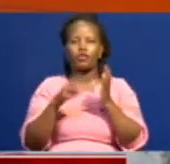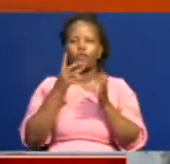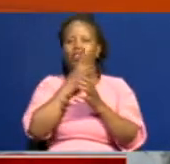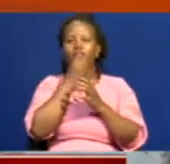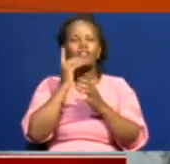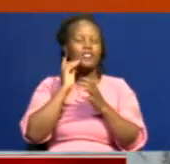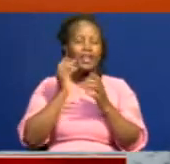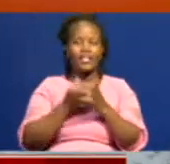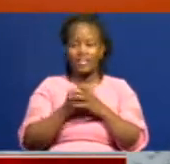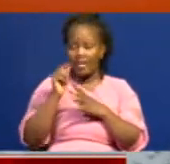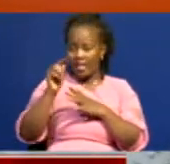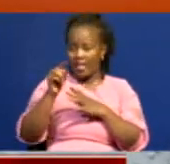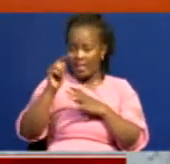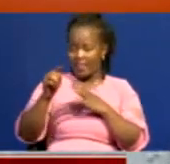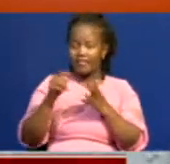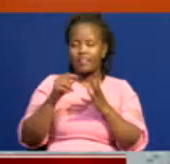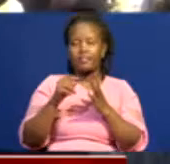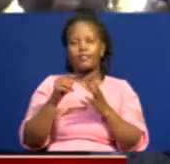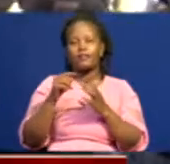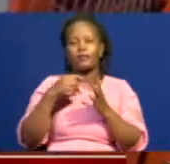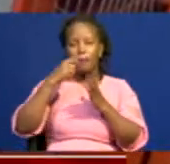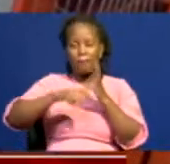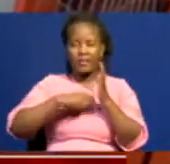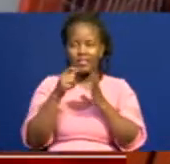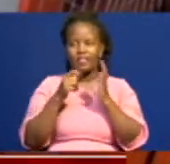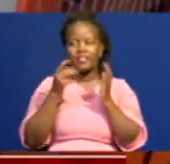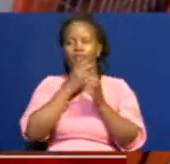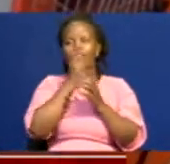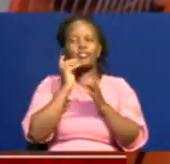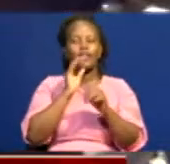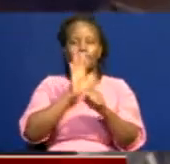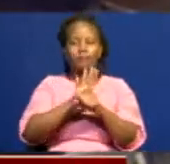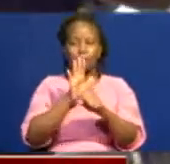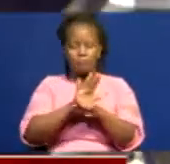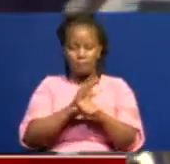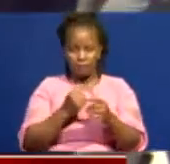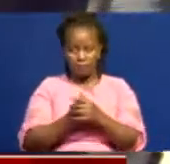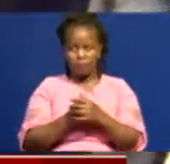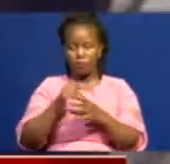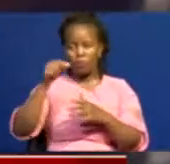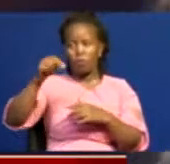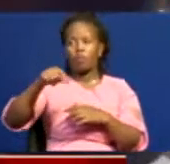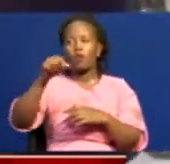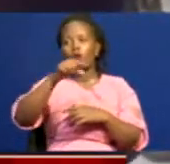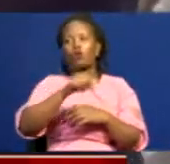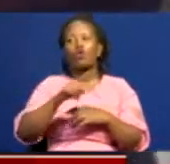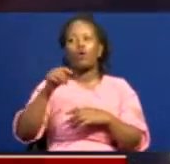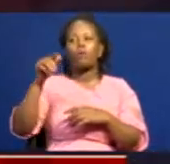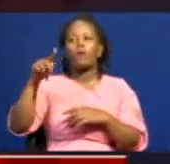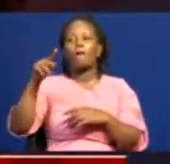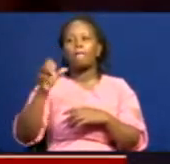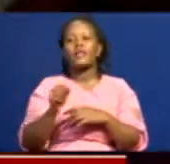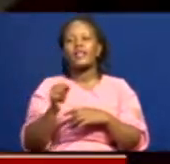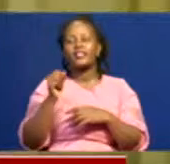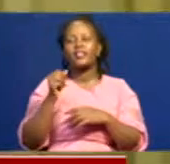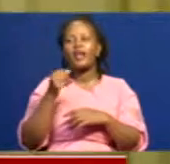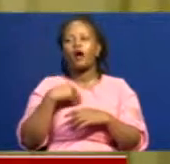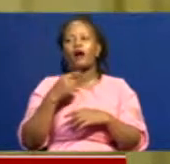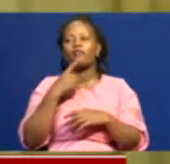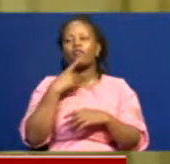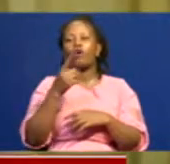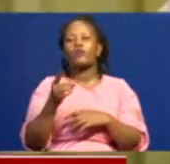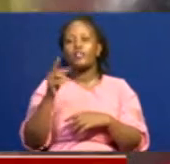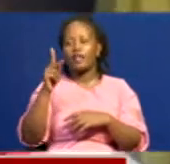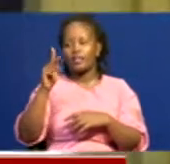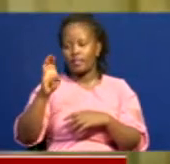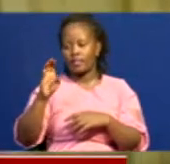160 parts per 2 hours. Crop Development Principal Secretary Dr. Paul Rono further directed KEFIS and the Kenya